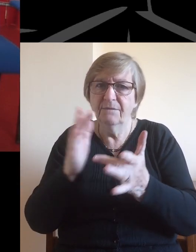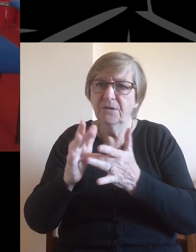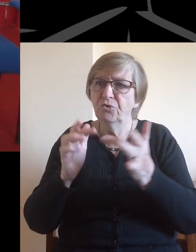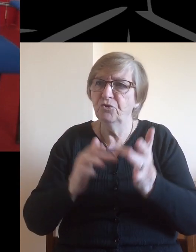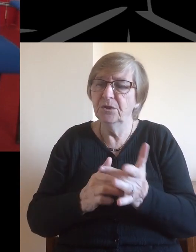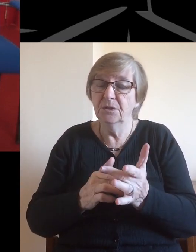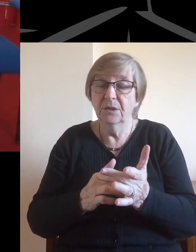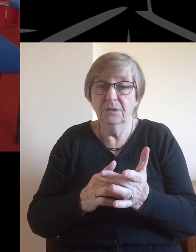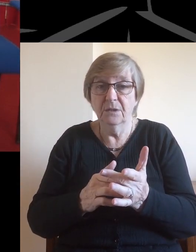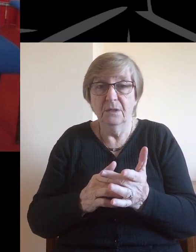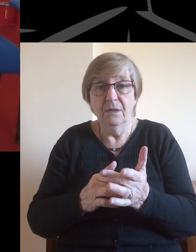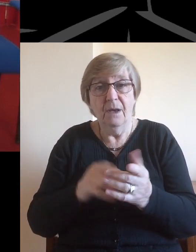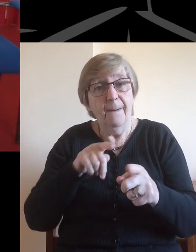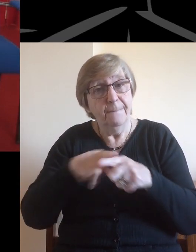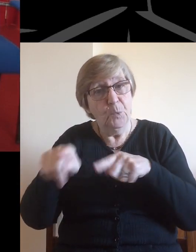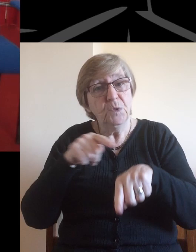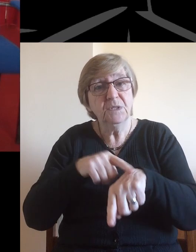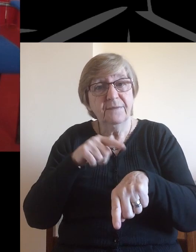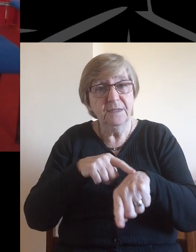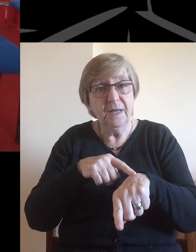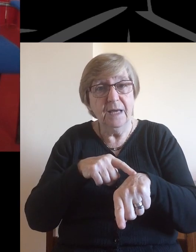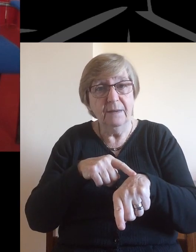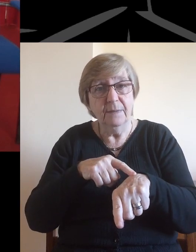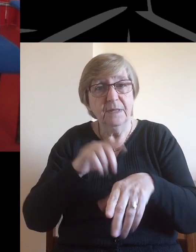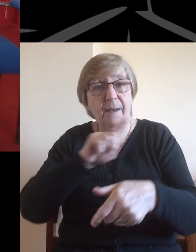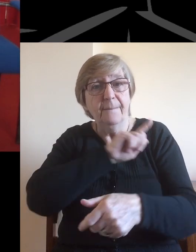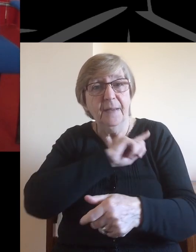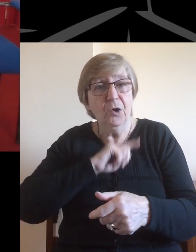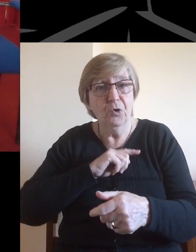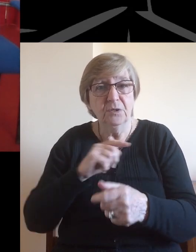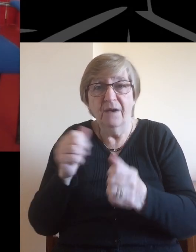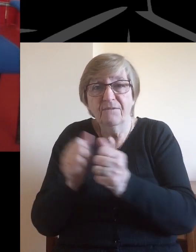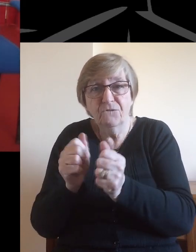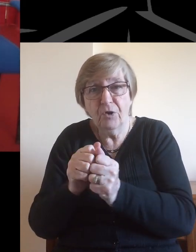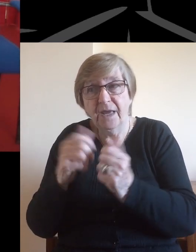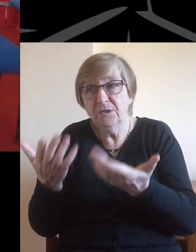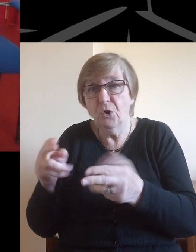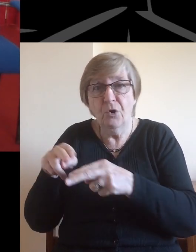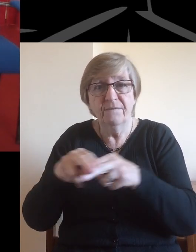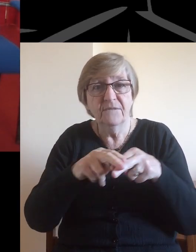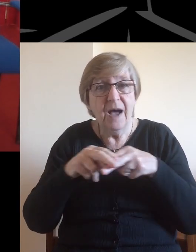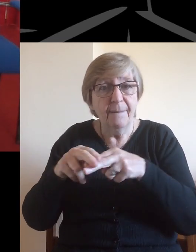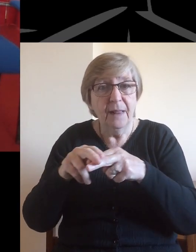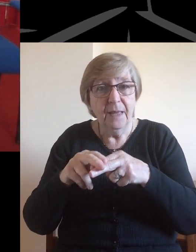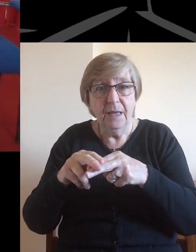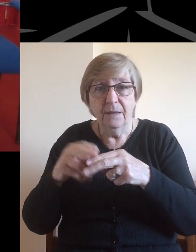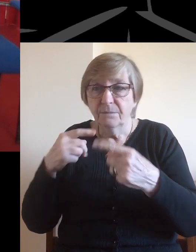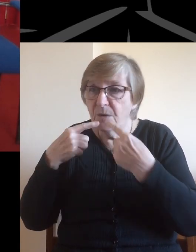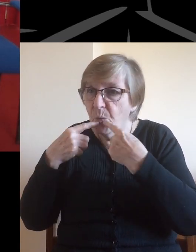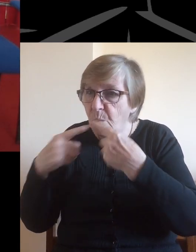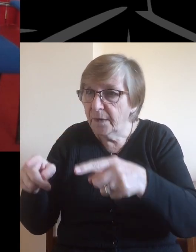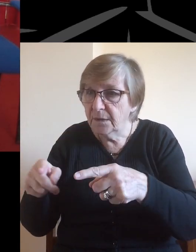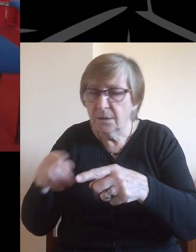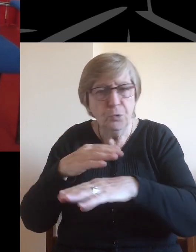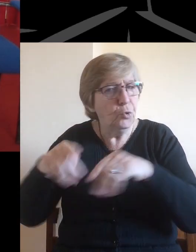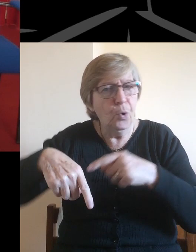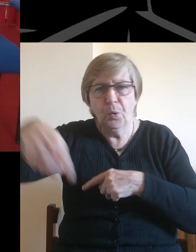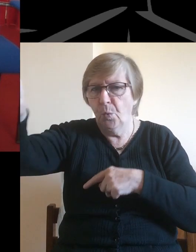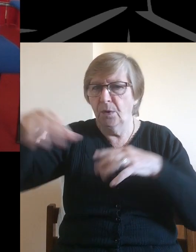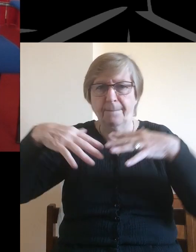come to faith is via the witness of a friend or a family member. It's not going to